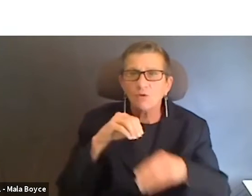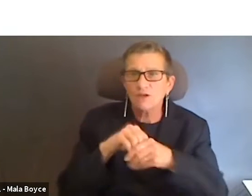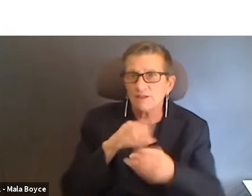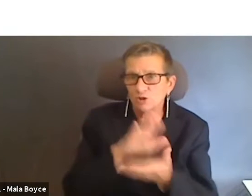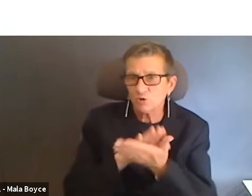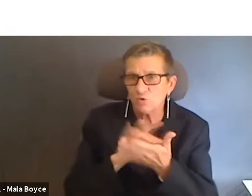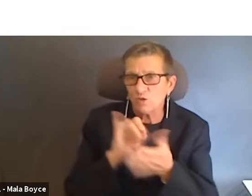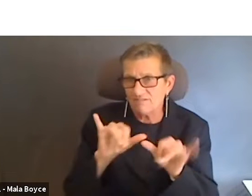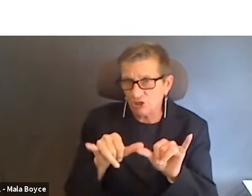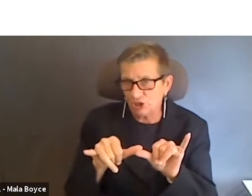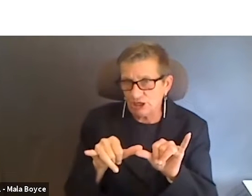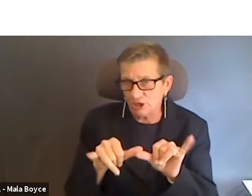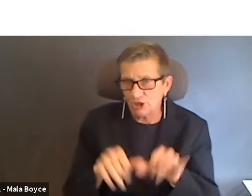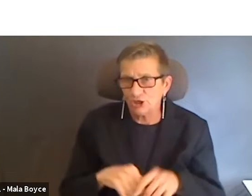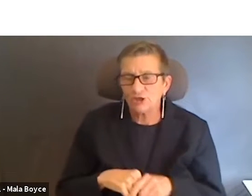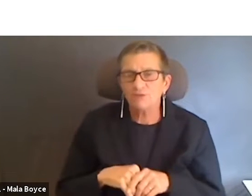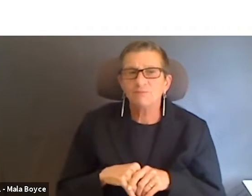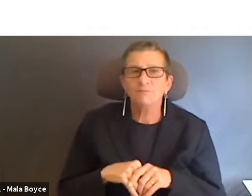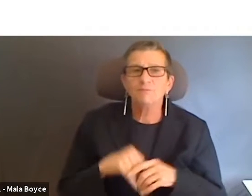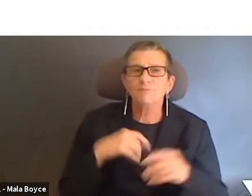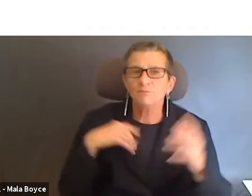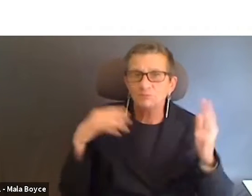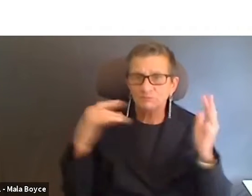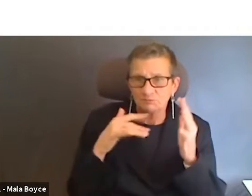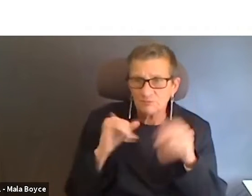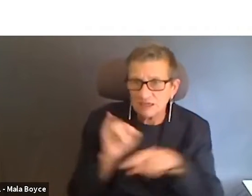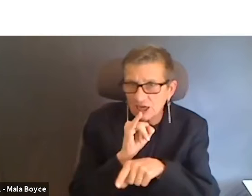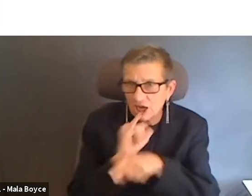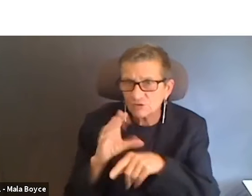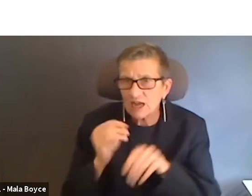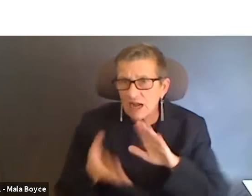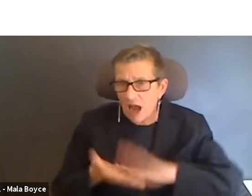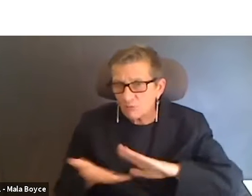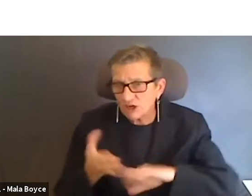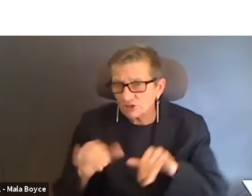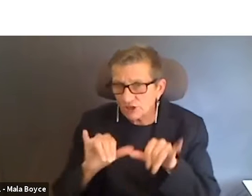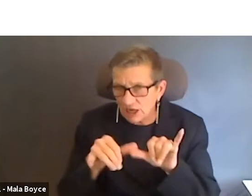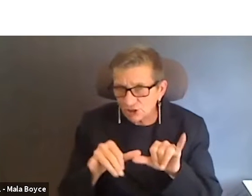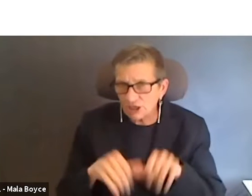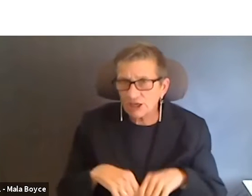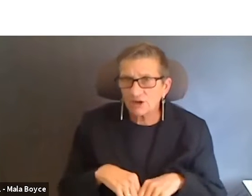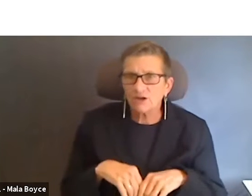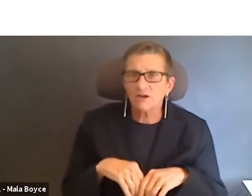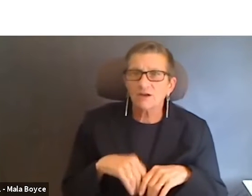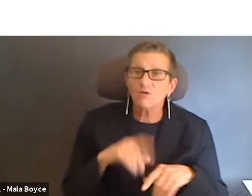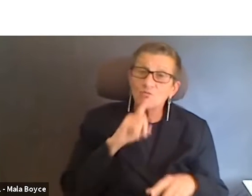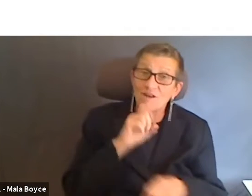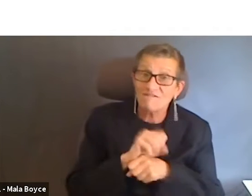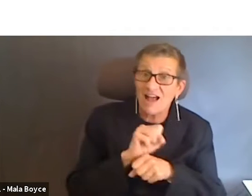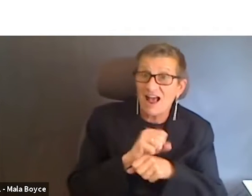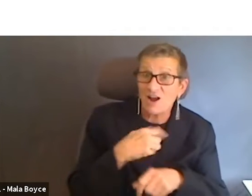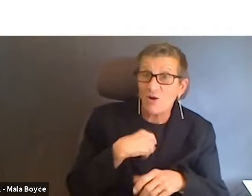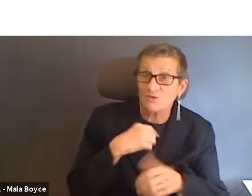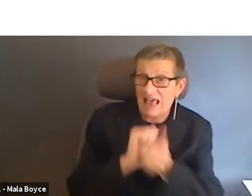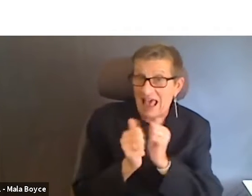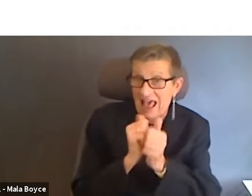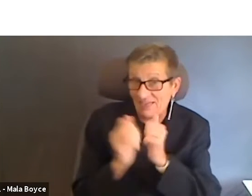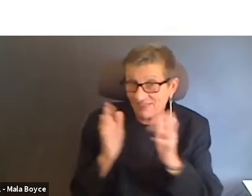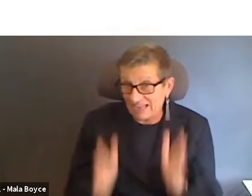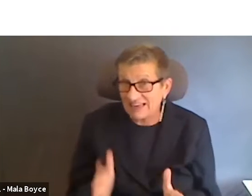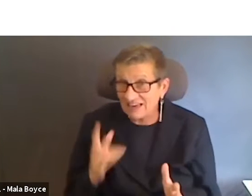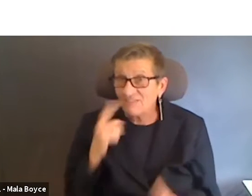of Engineering, where I studied industrial and operations engineering. Fun fact, I was actually an athlete for 2